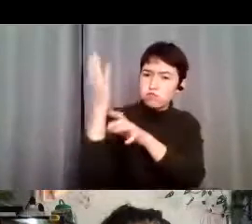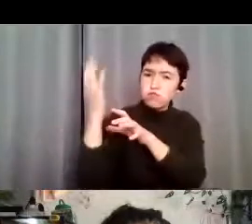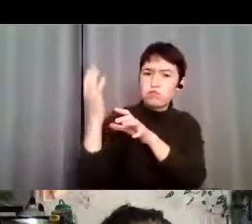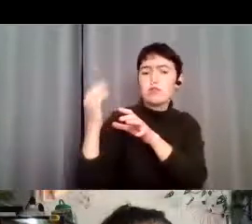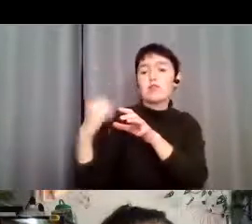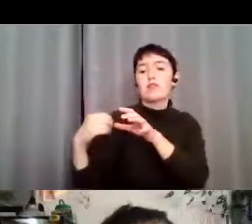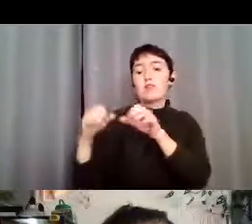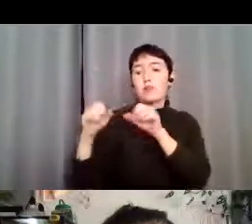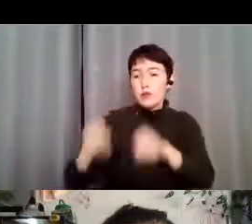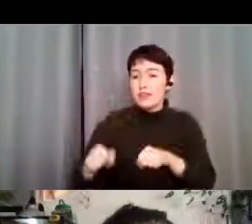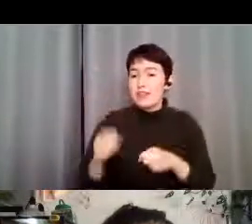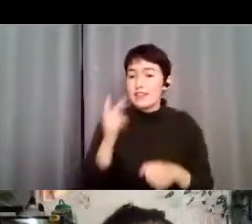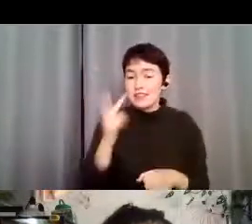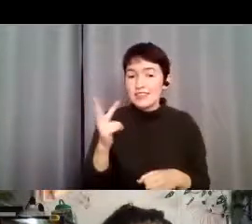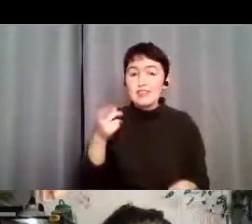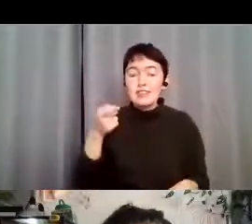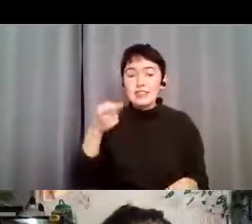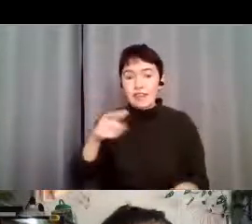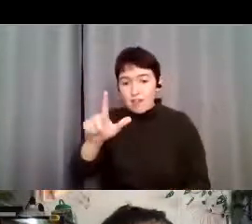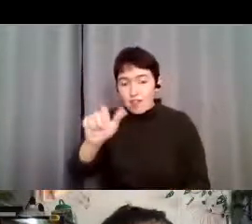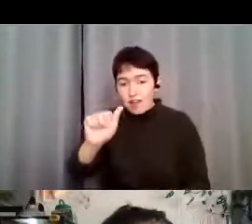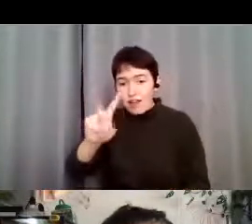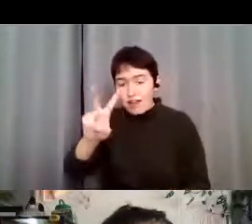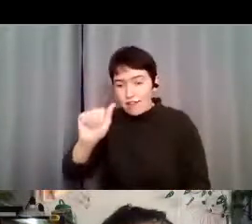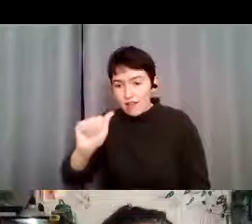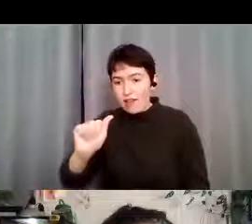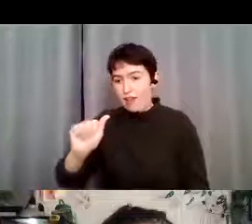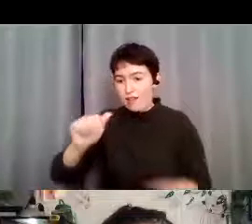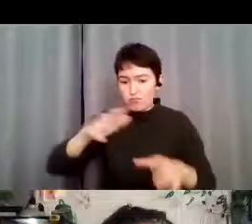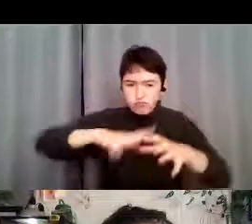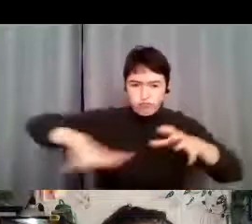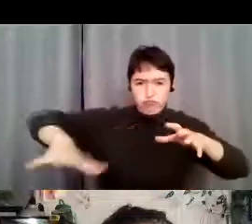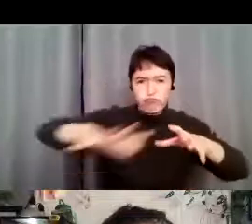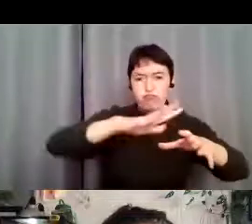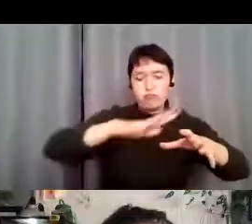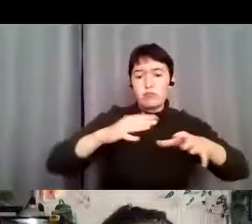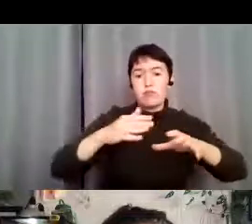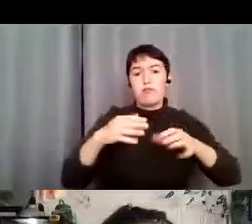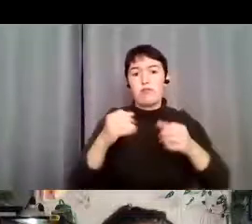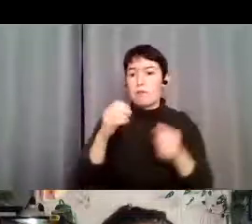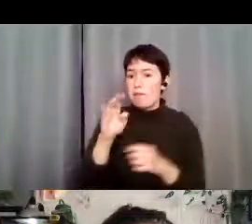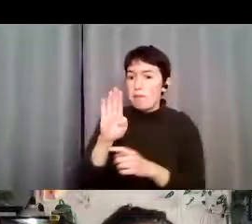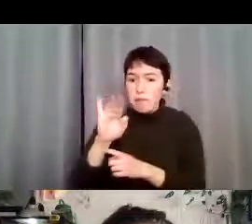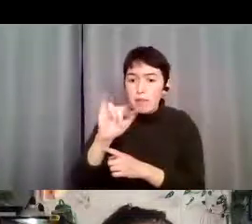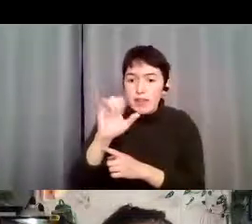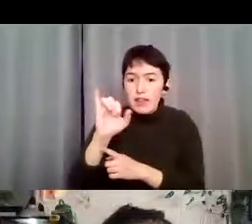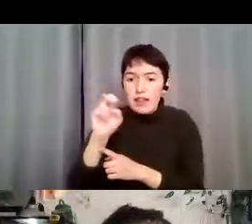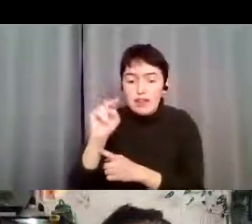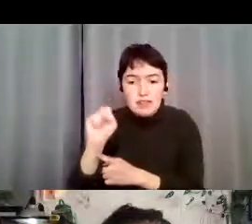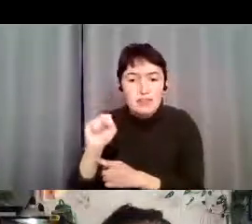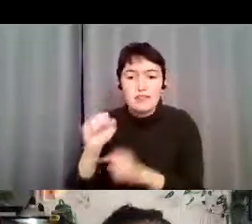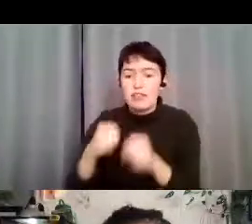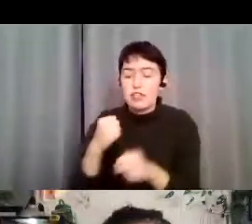were erupting for several billions of years before they cooled and they formed this dark colored